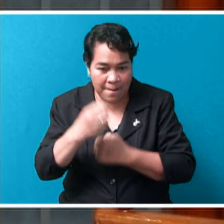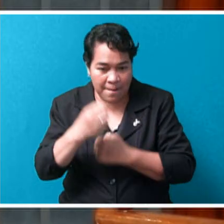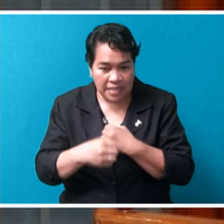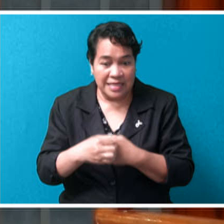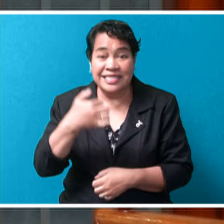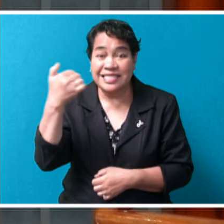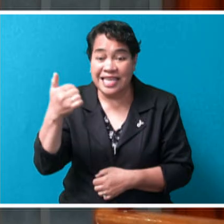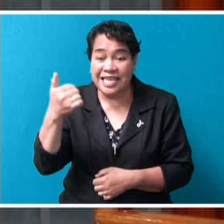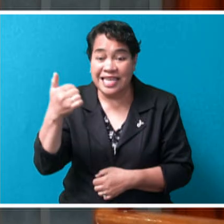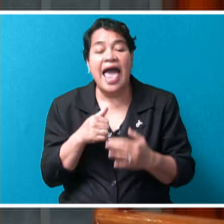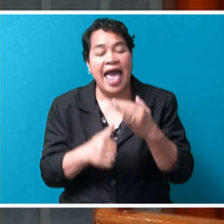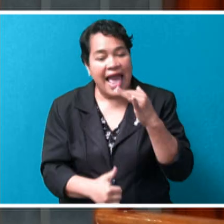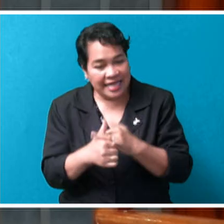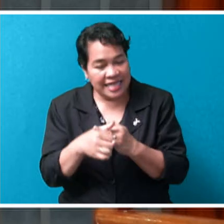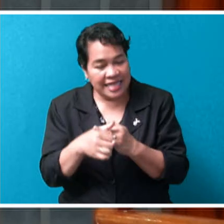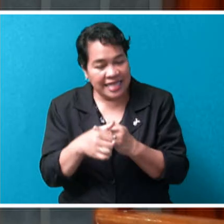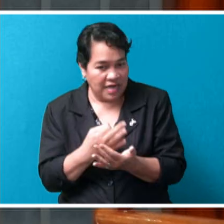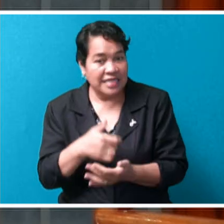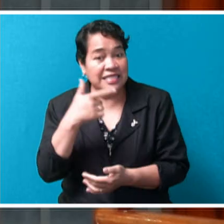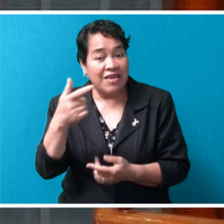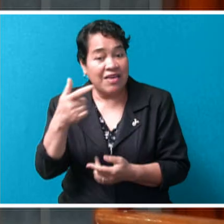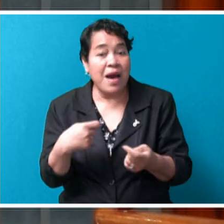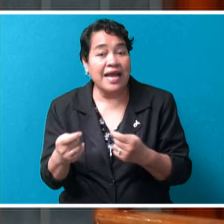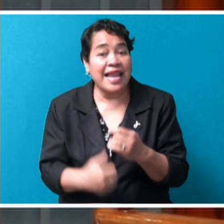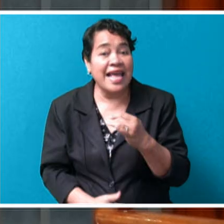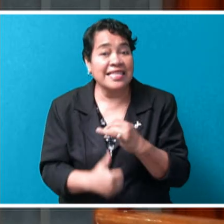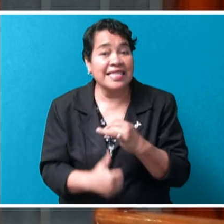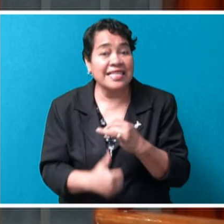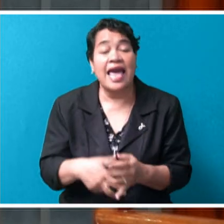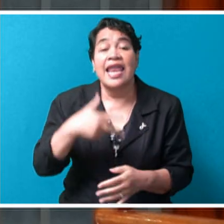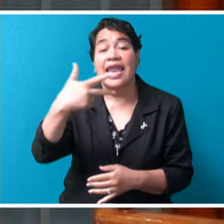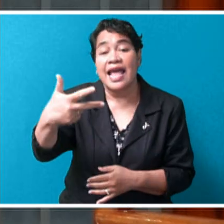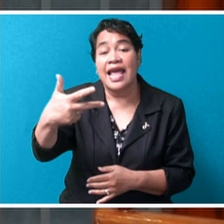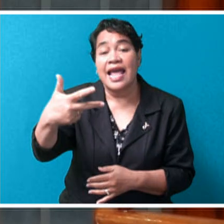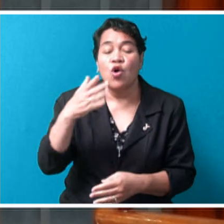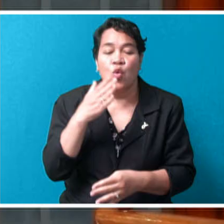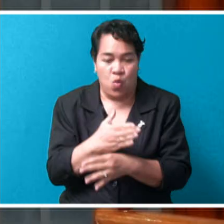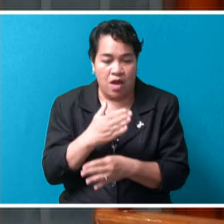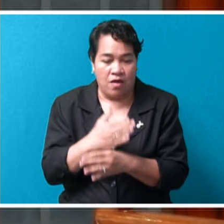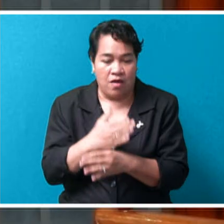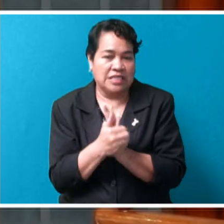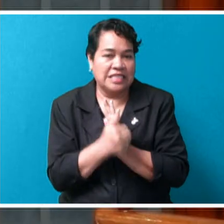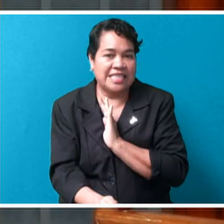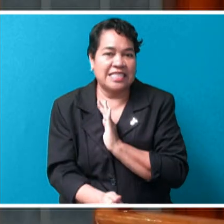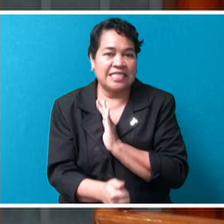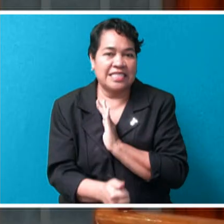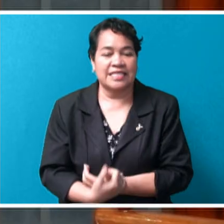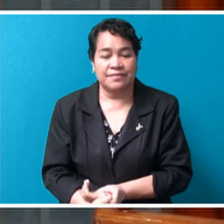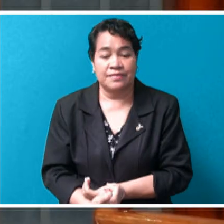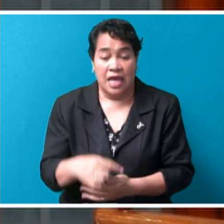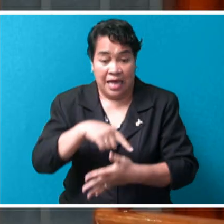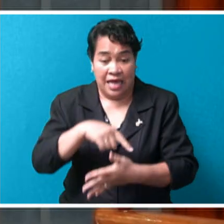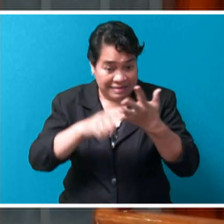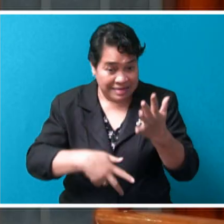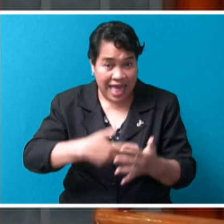access to finance, 7, market access, and 8, workforce skills. These 8 clusters,